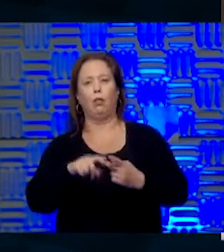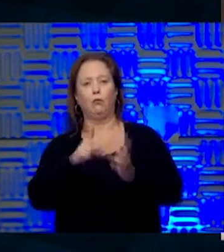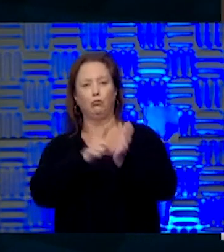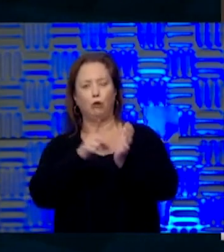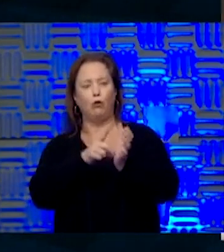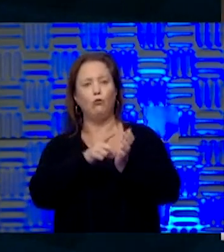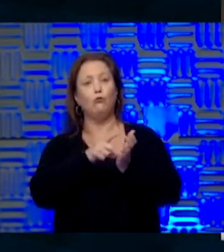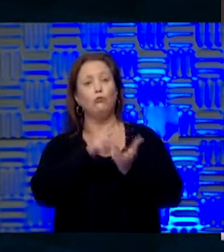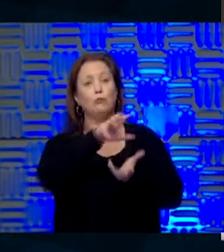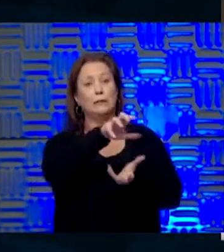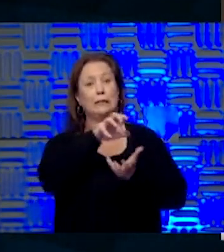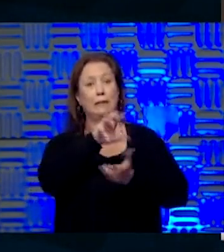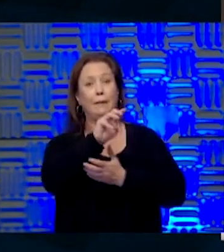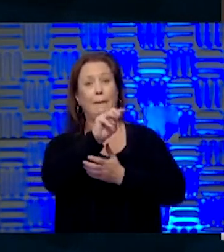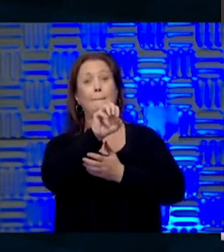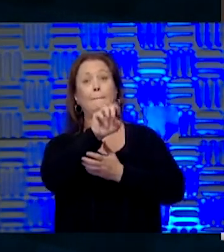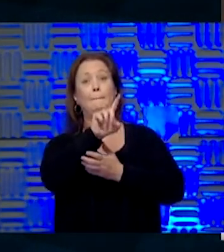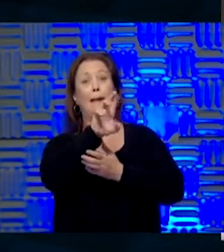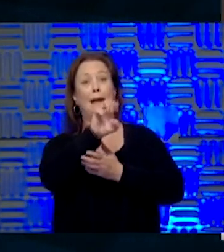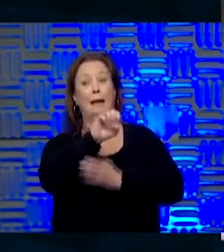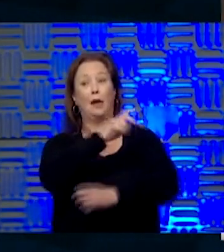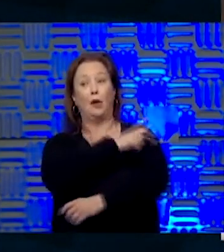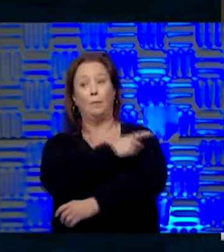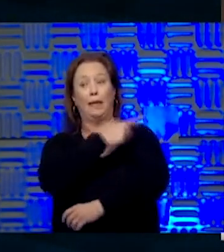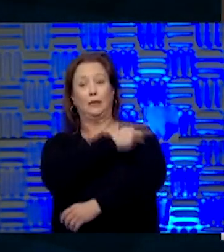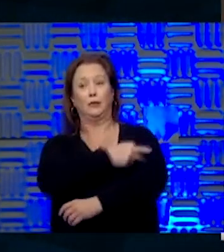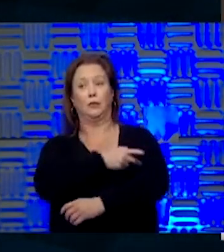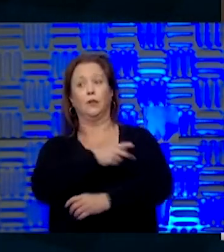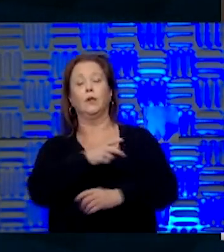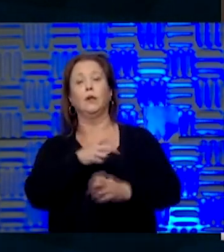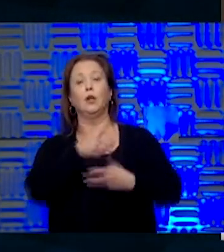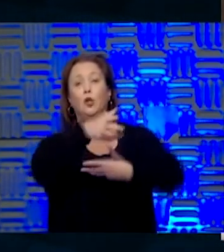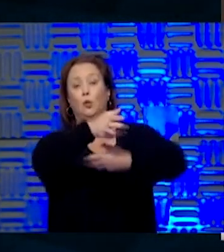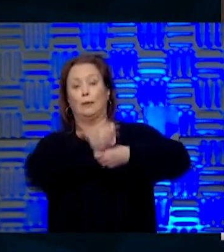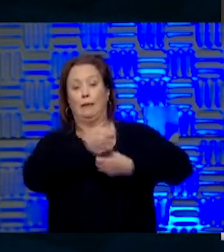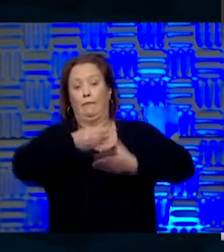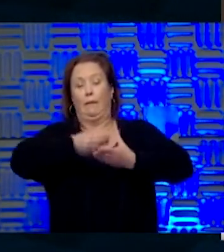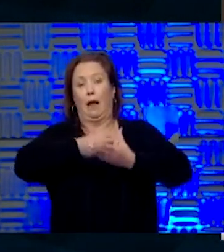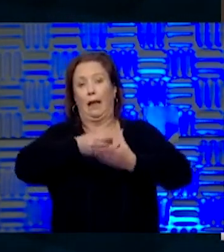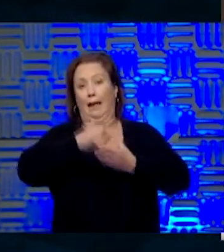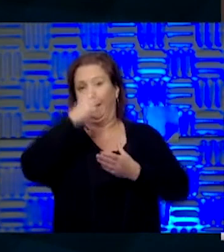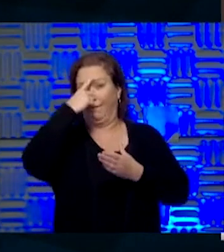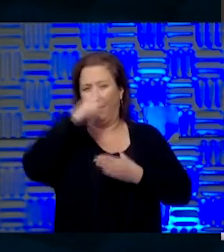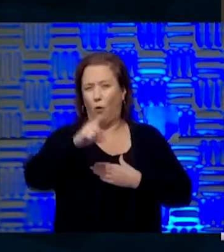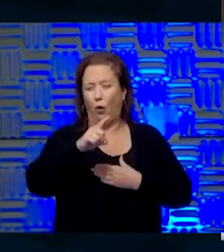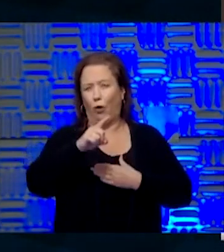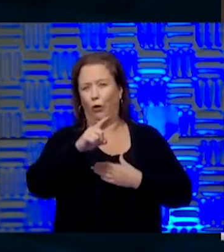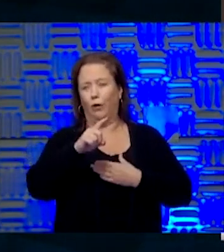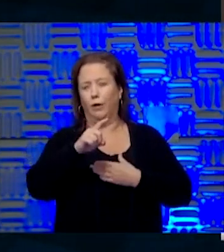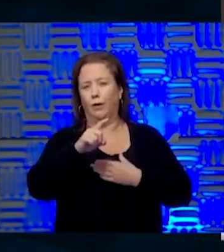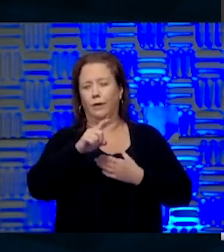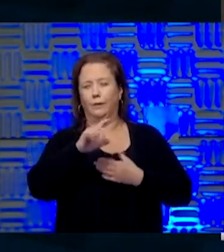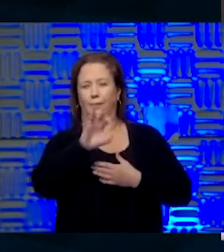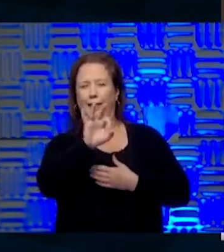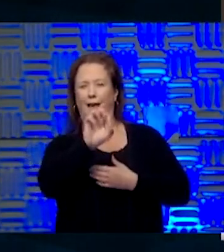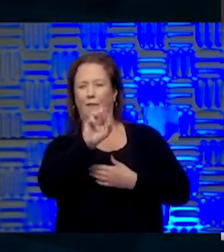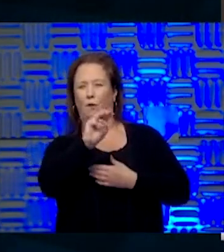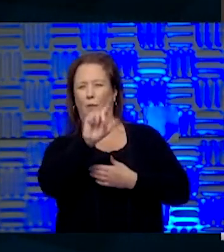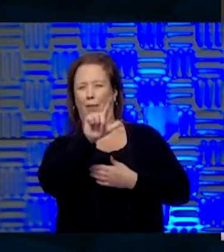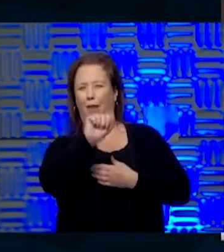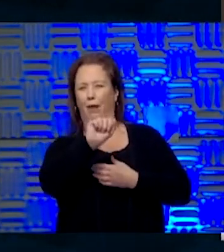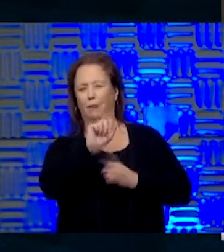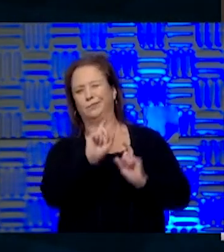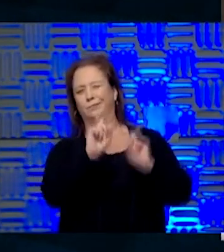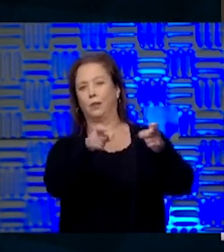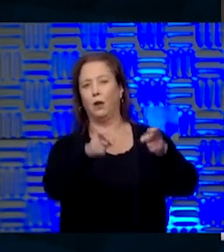that received lots of Medicare patients, that you received money for in the formula that was rewarded, or